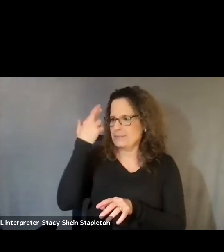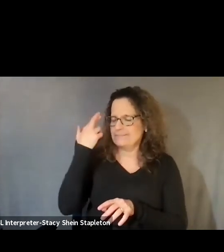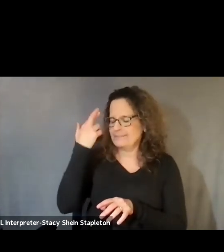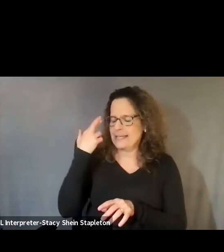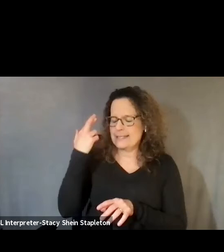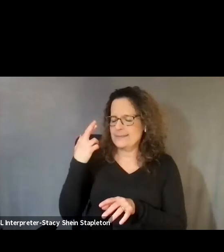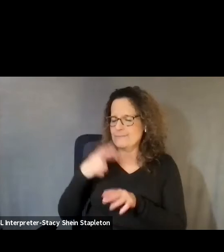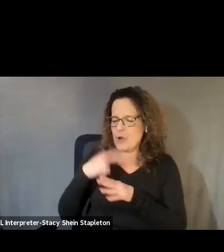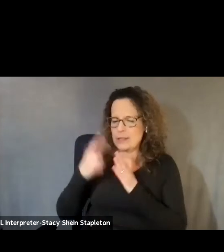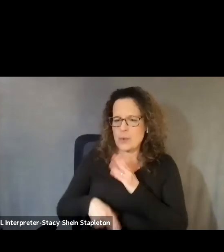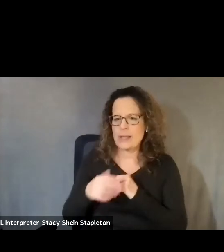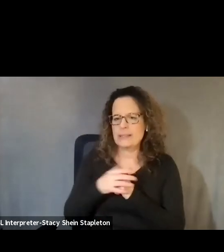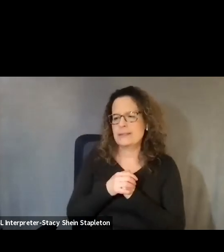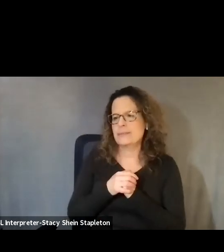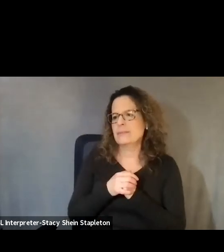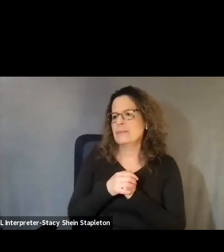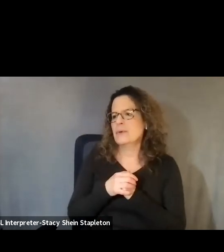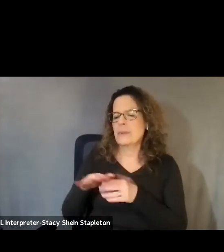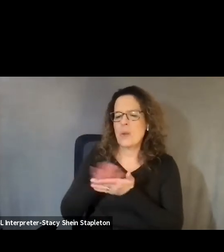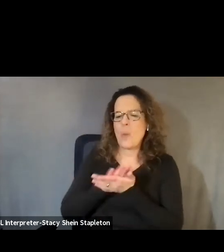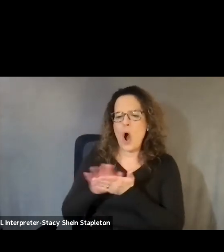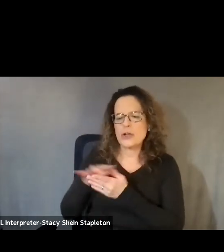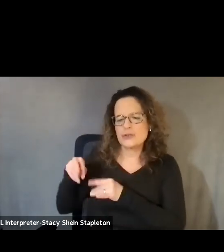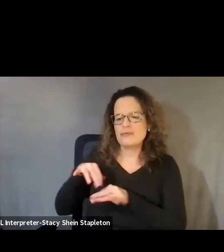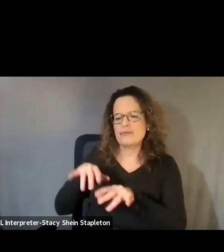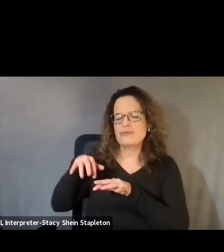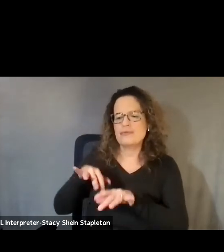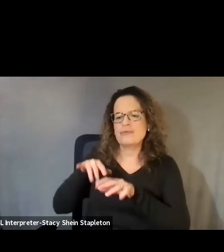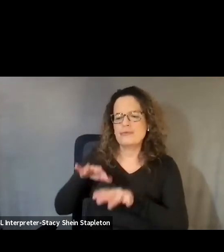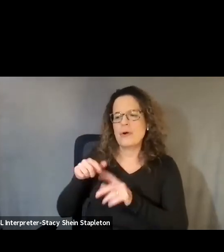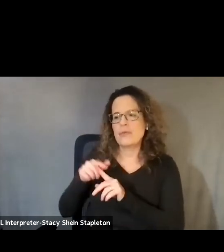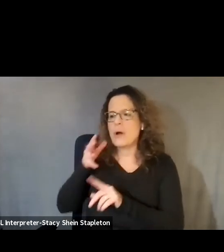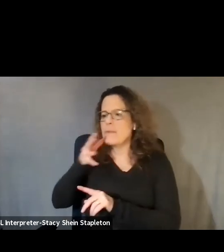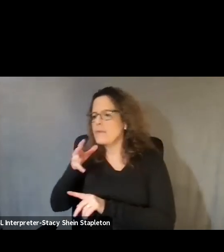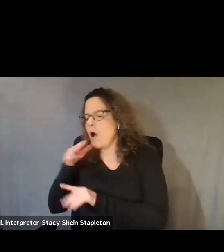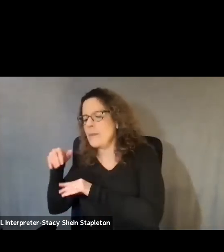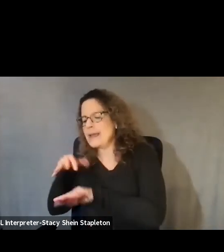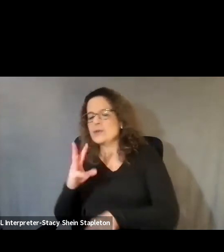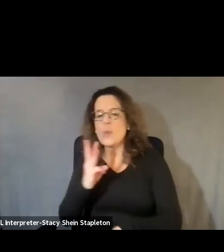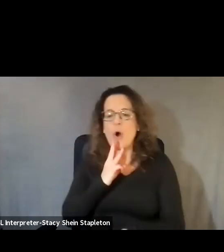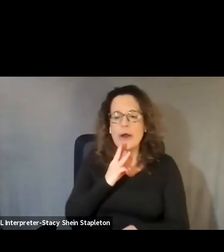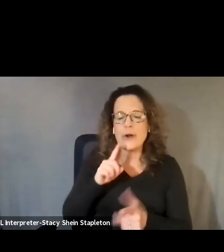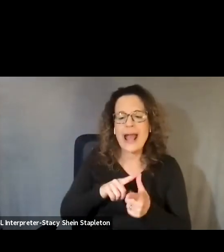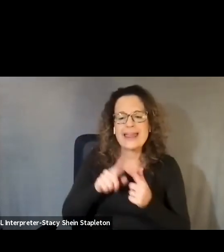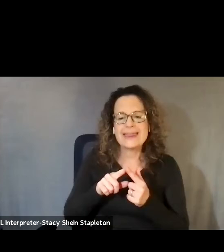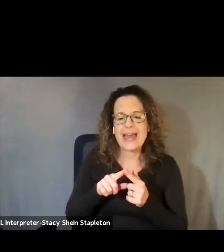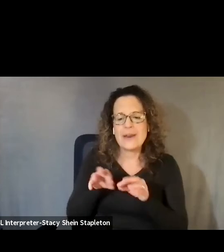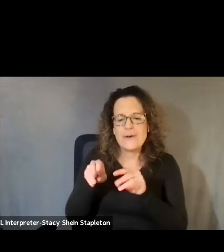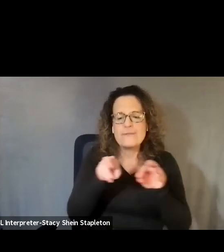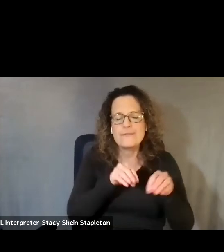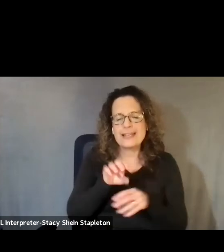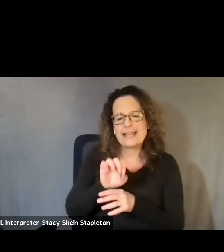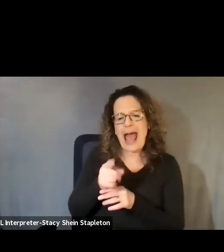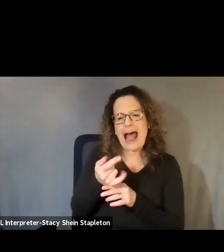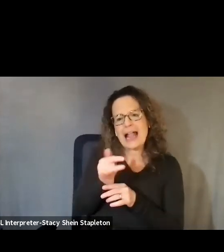wash off of rivers, off of farm fields into rivers and watersheds, where it then fertilizes algae